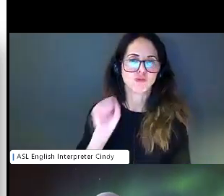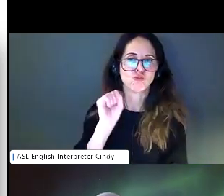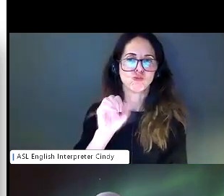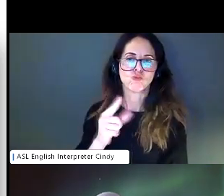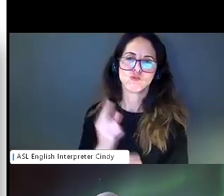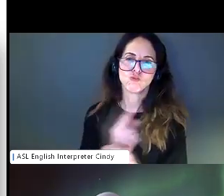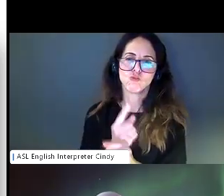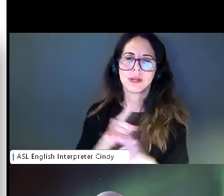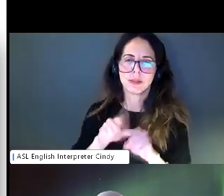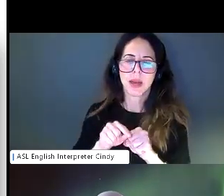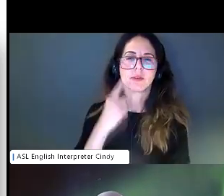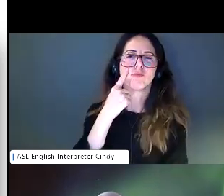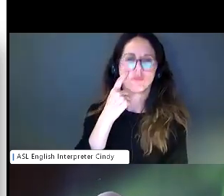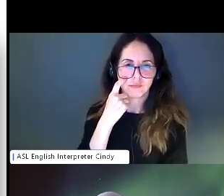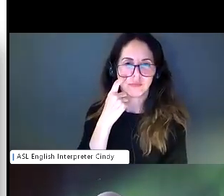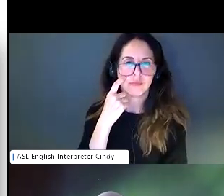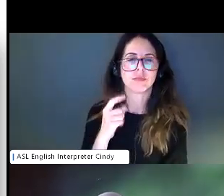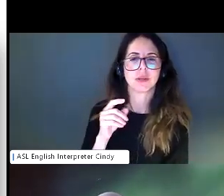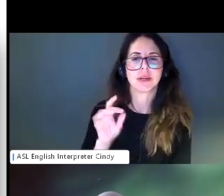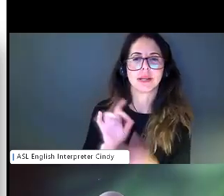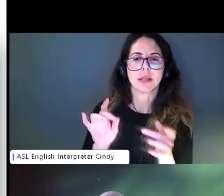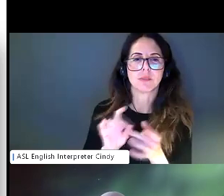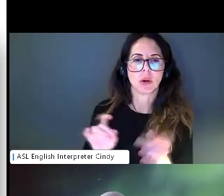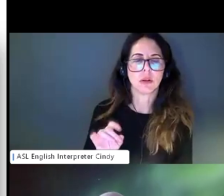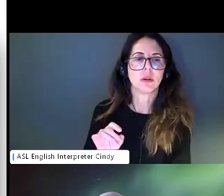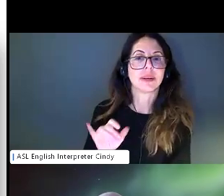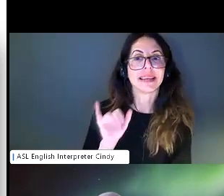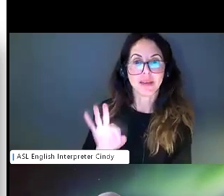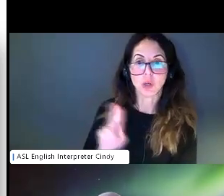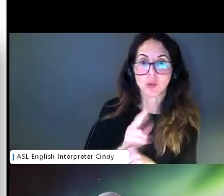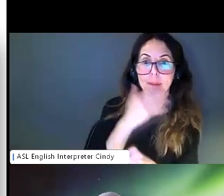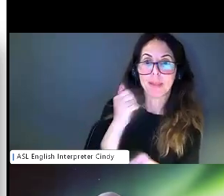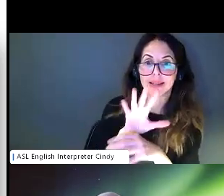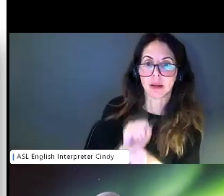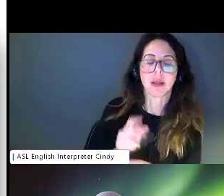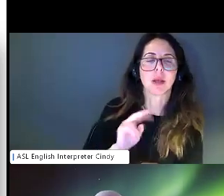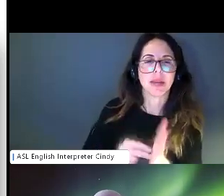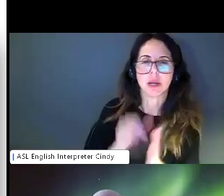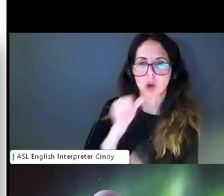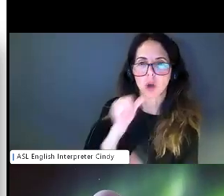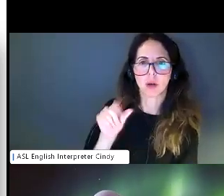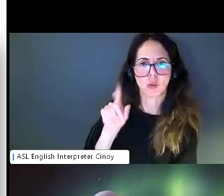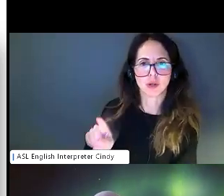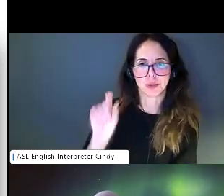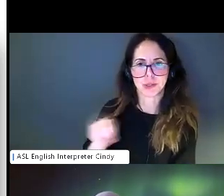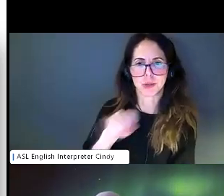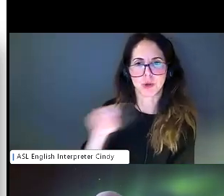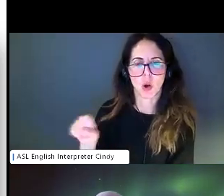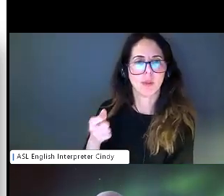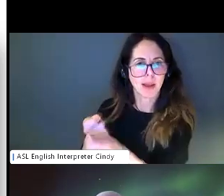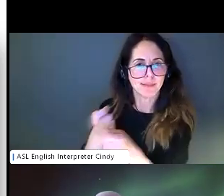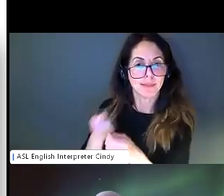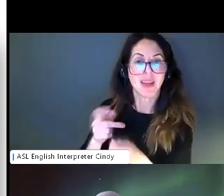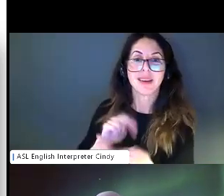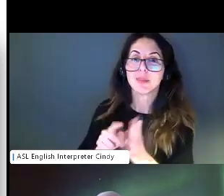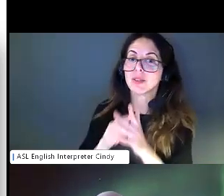and detailed rich testimonies when best practices are utilized, like open-ended questions. So you should always